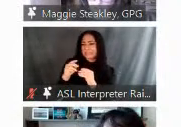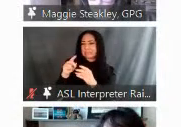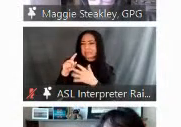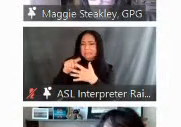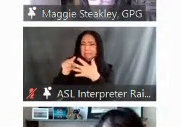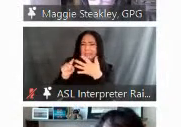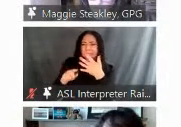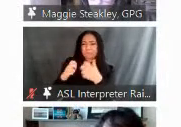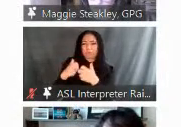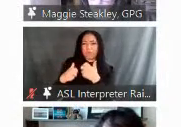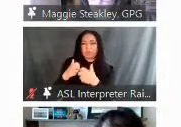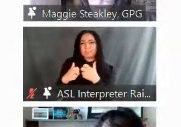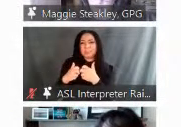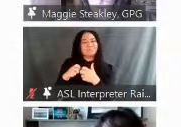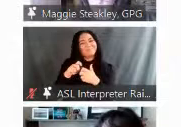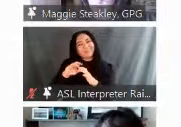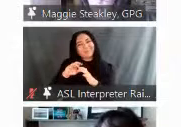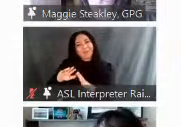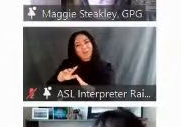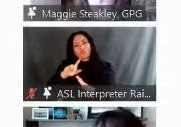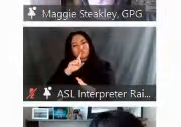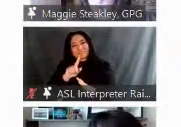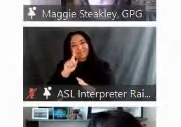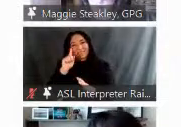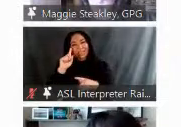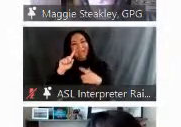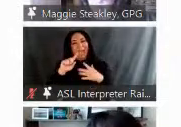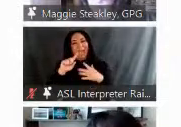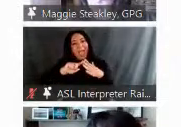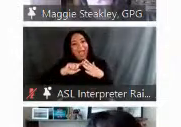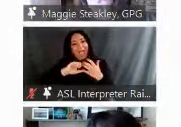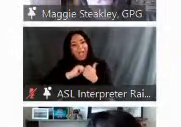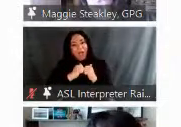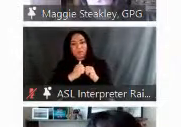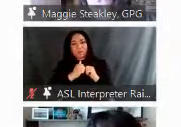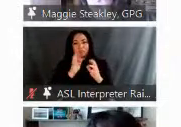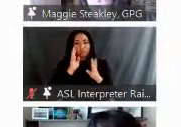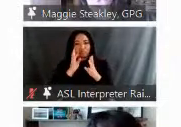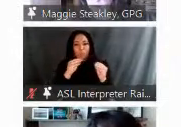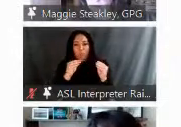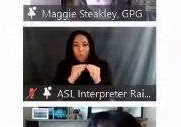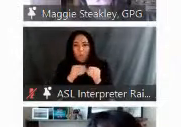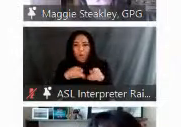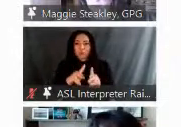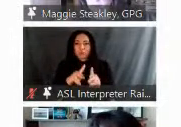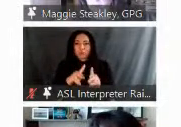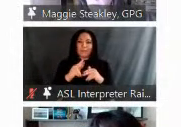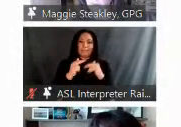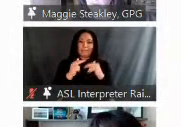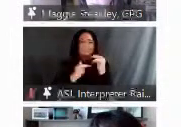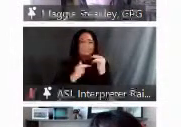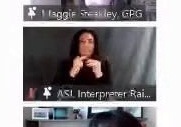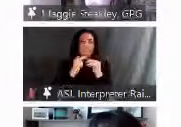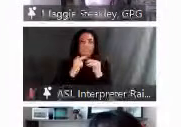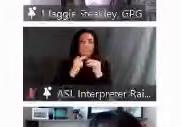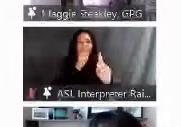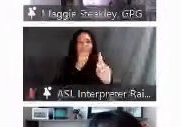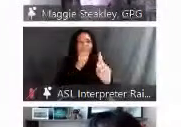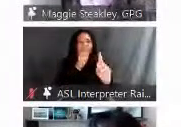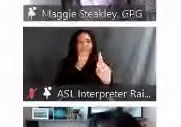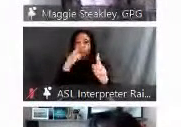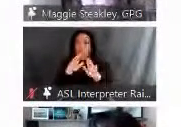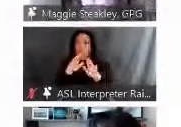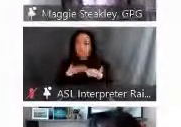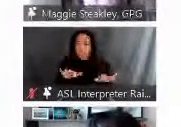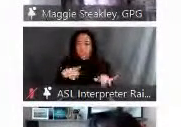have been created, but really begin to think about how we create more opportunity by building an aspiration for the children that